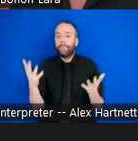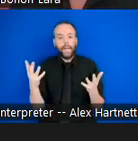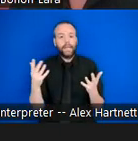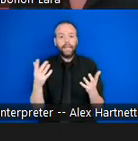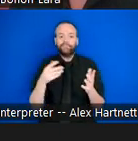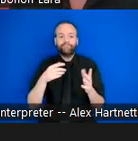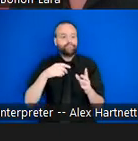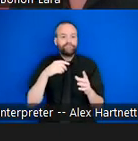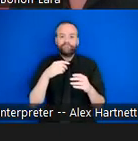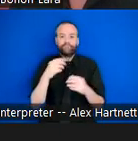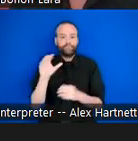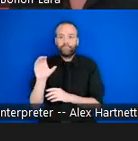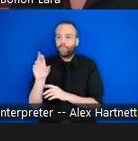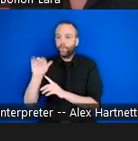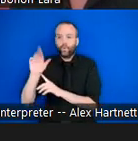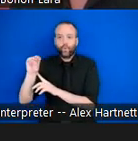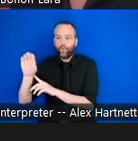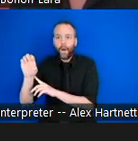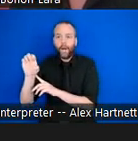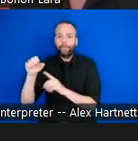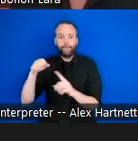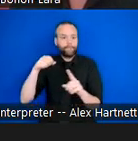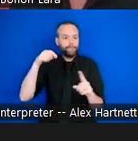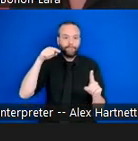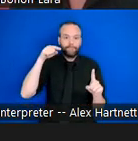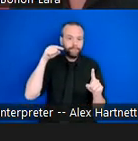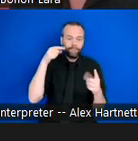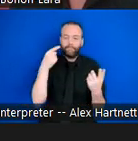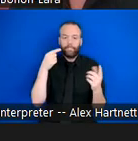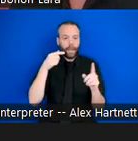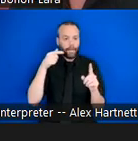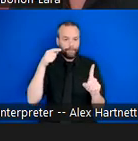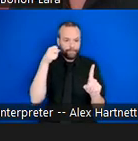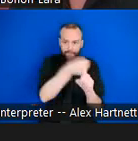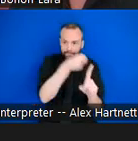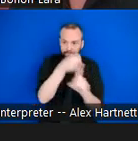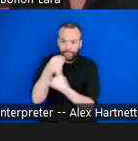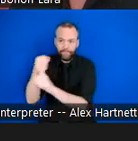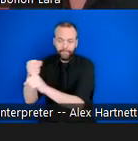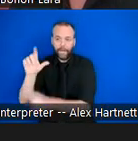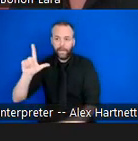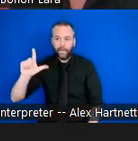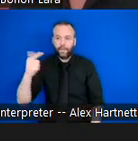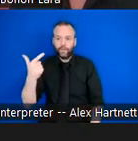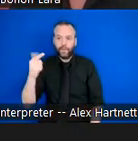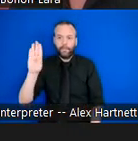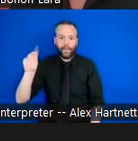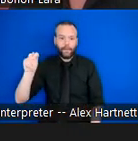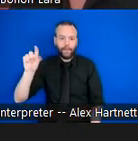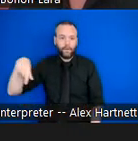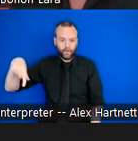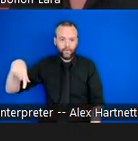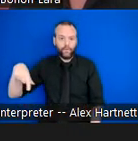2022. That's a 29% increase over the year before. The report also found 45 hate